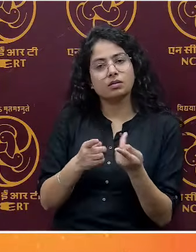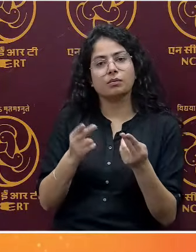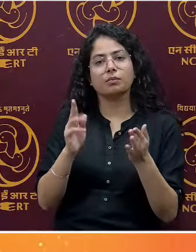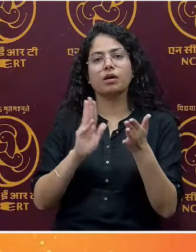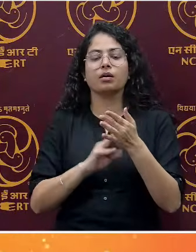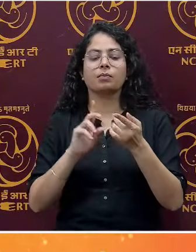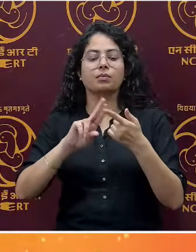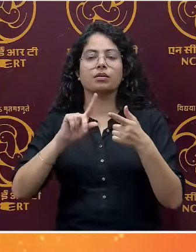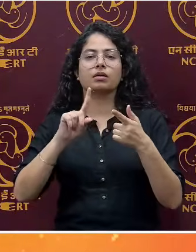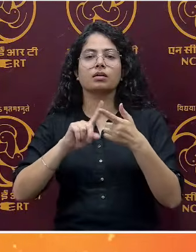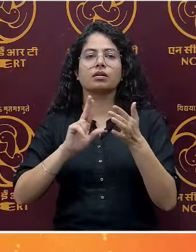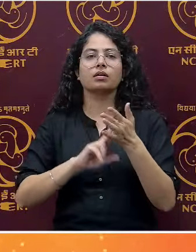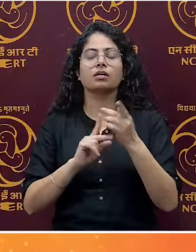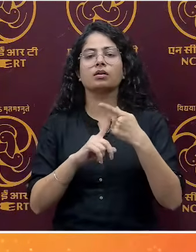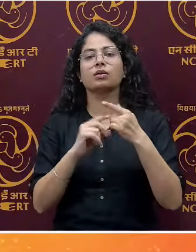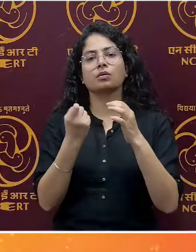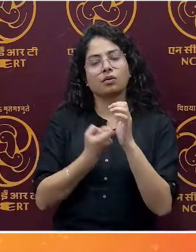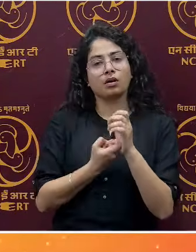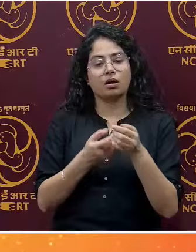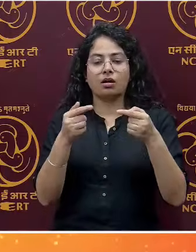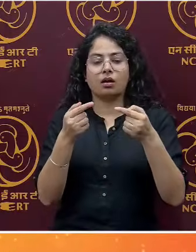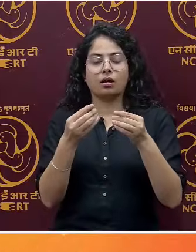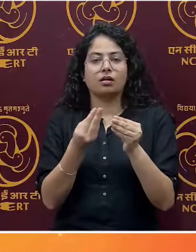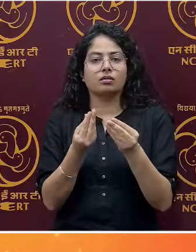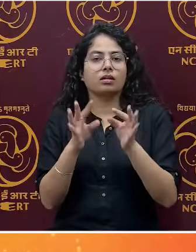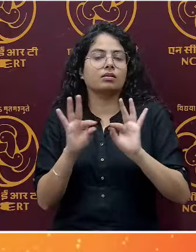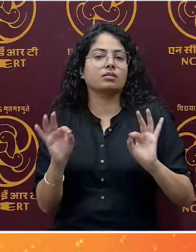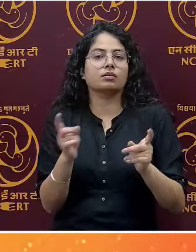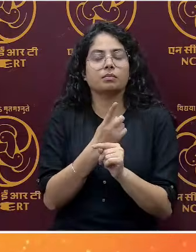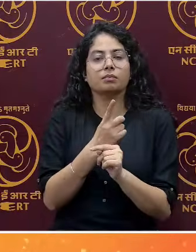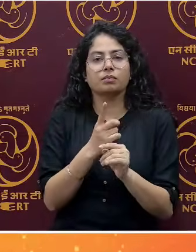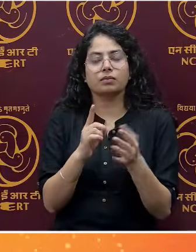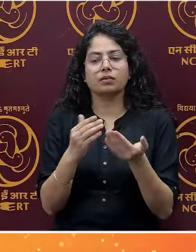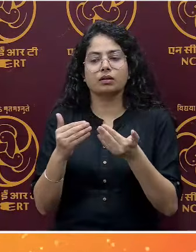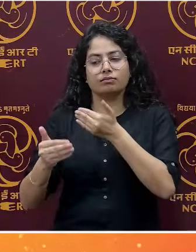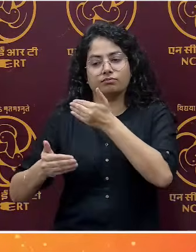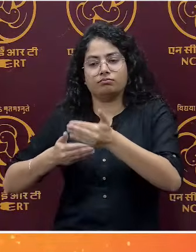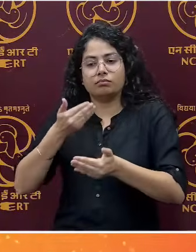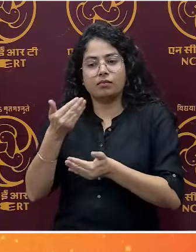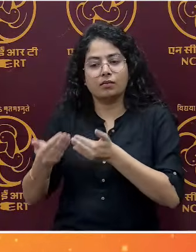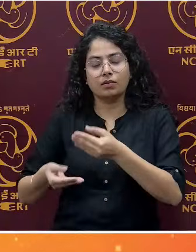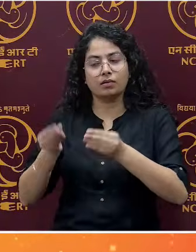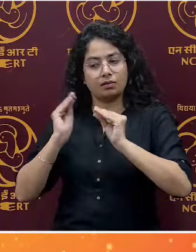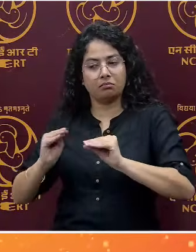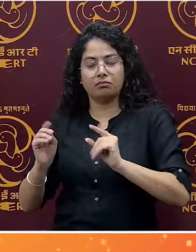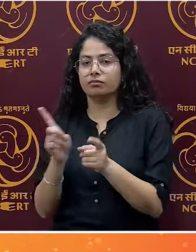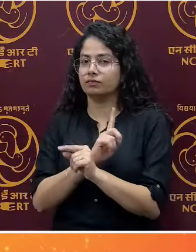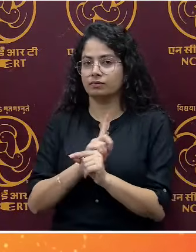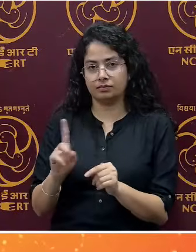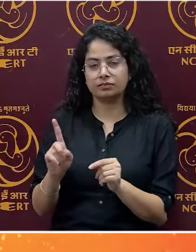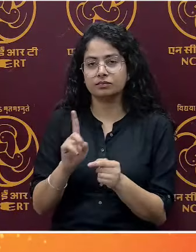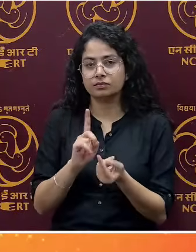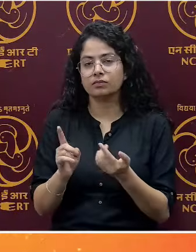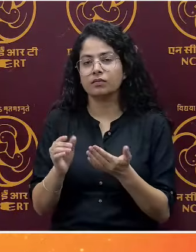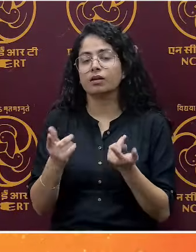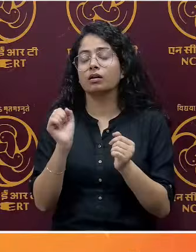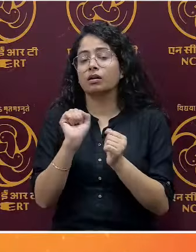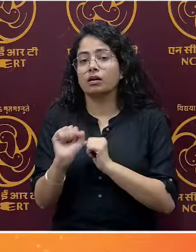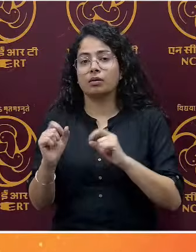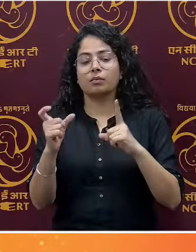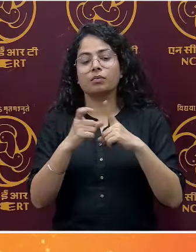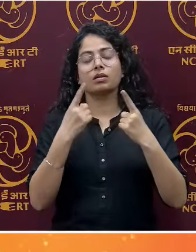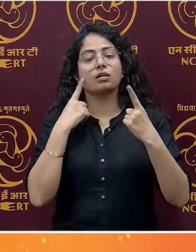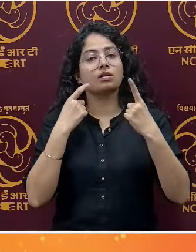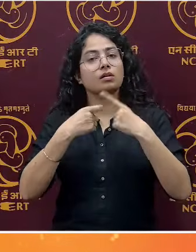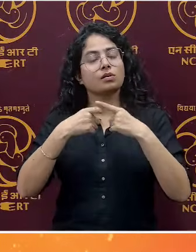facilitator. It's not just traditional teaching and learning in your classroom. You have to take your learners to Diksha virtual